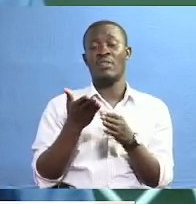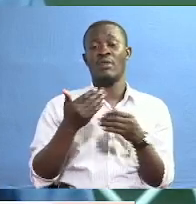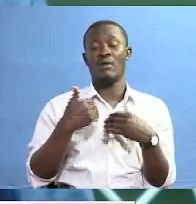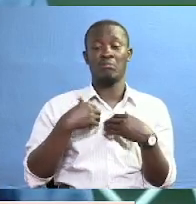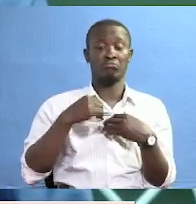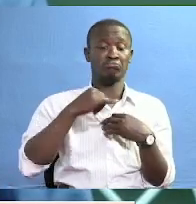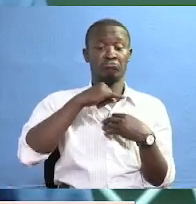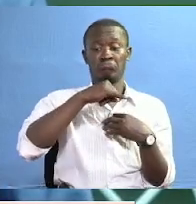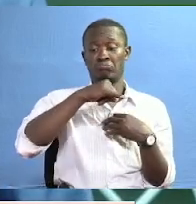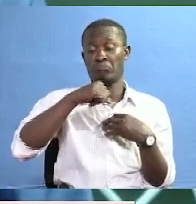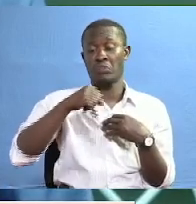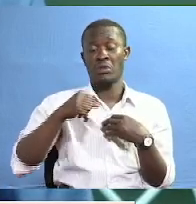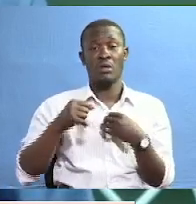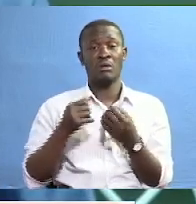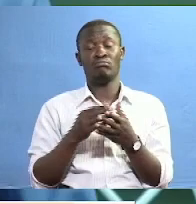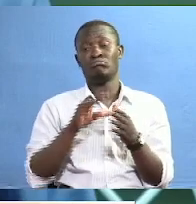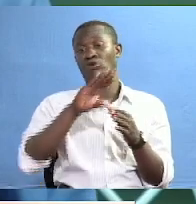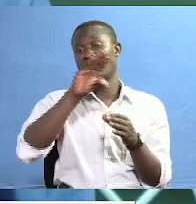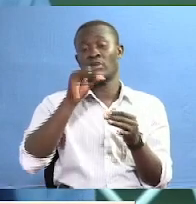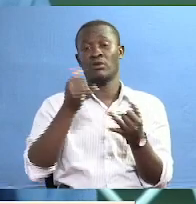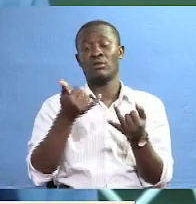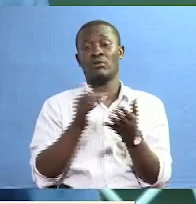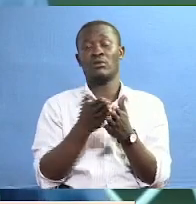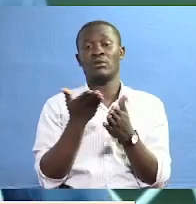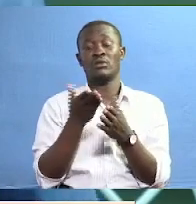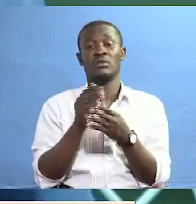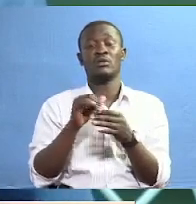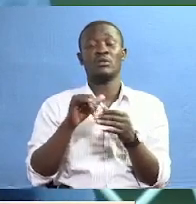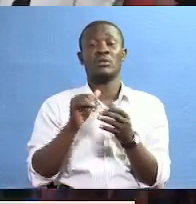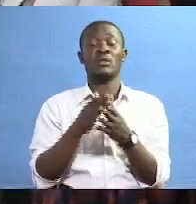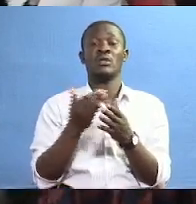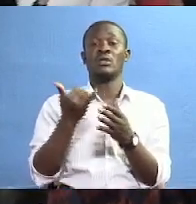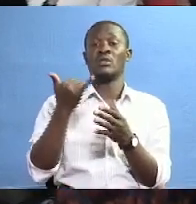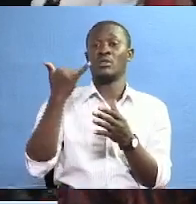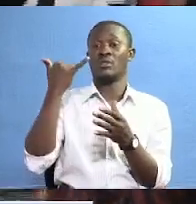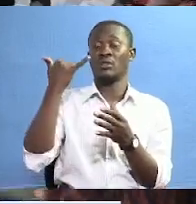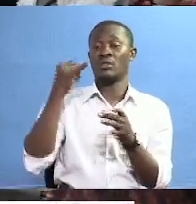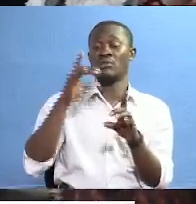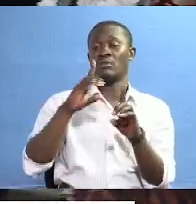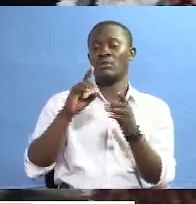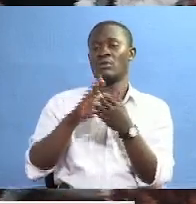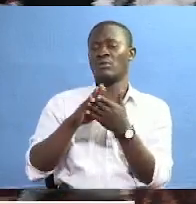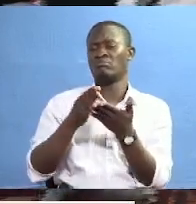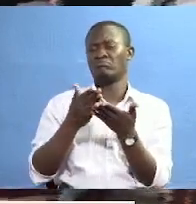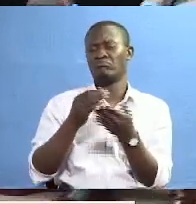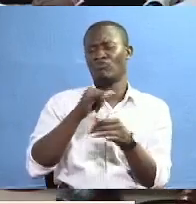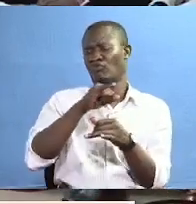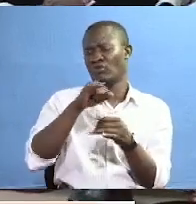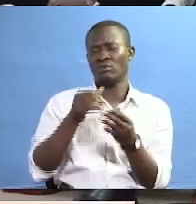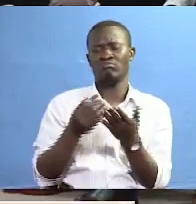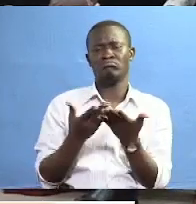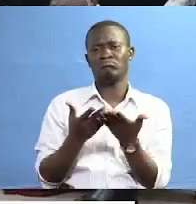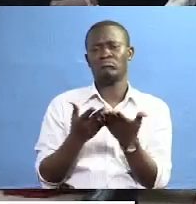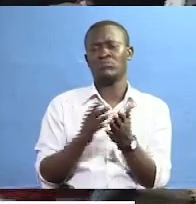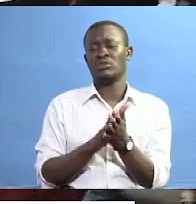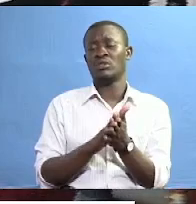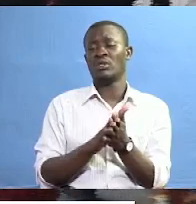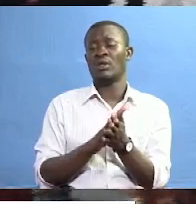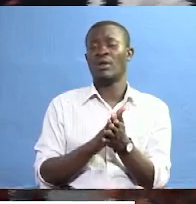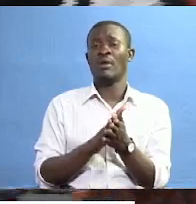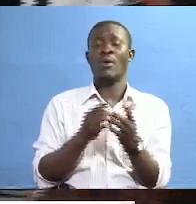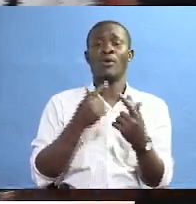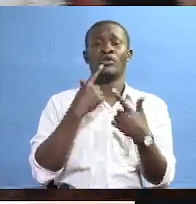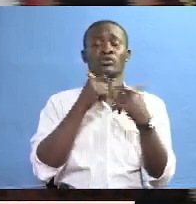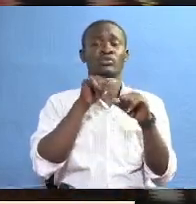They have designed the fabric now. This is the now. Yesterday we did the find the fittings. Wanamitindo